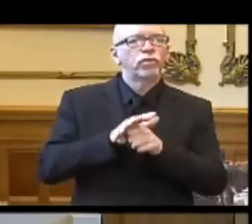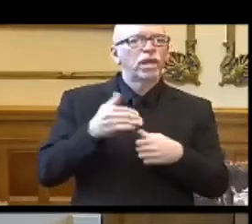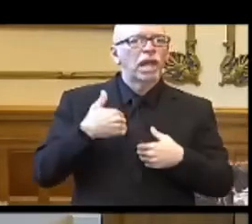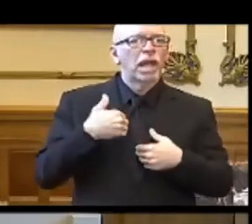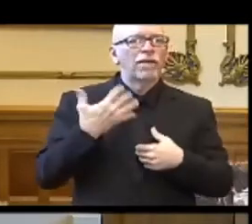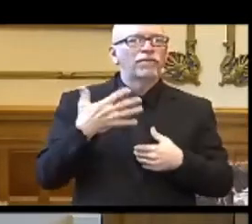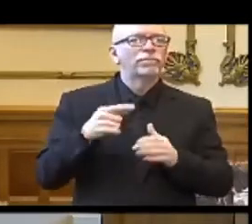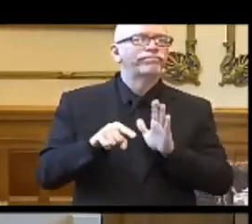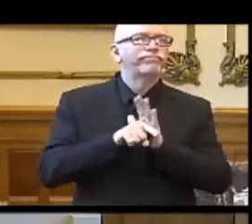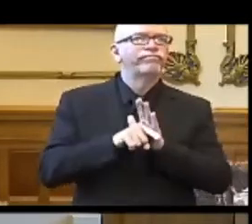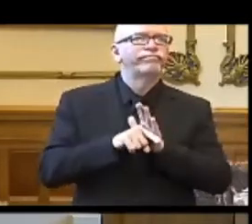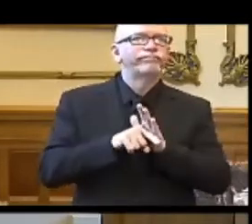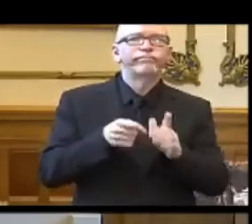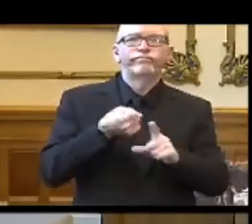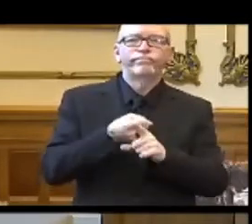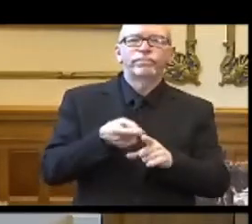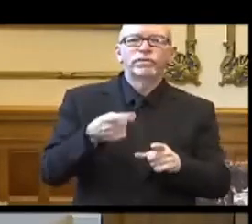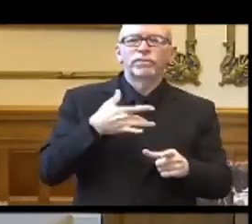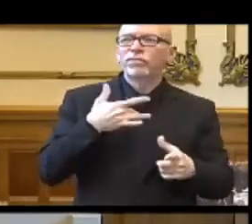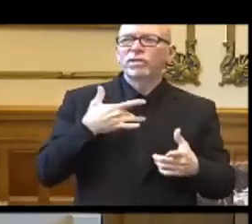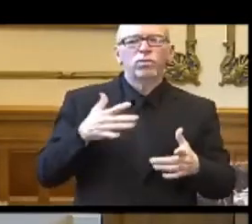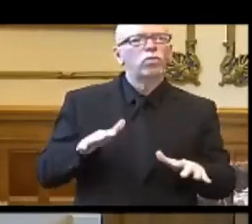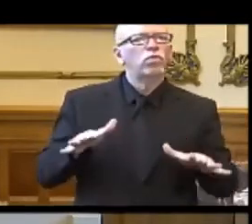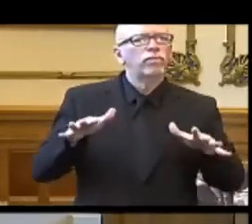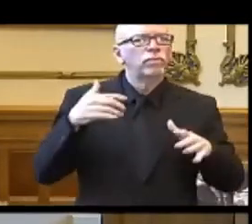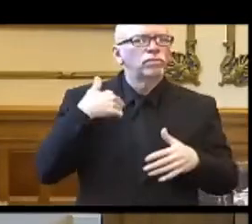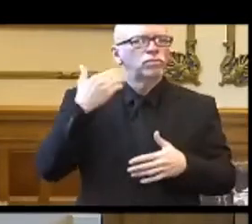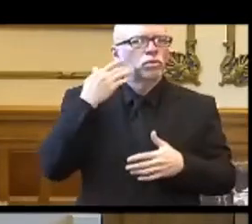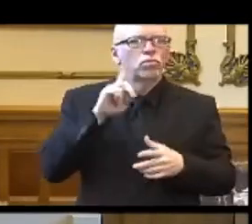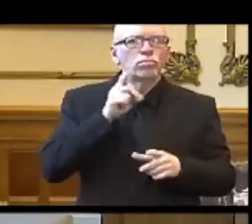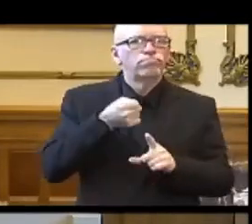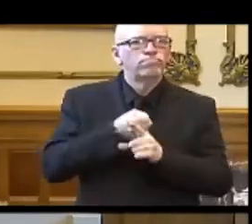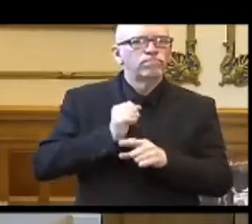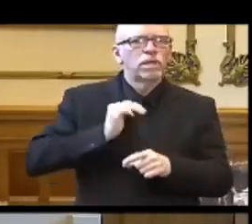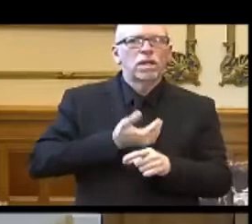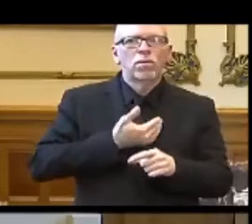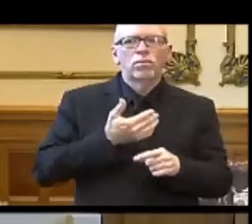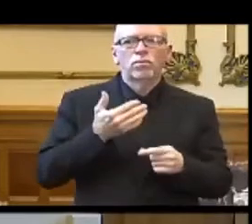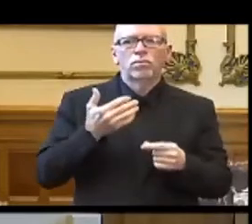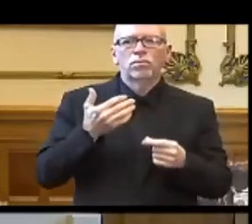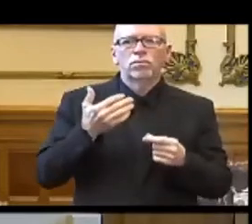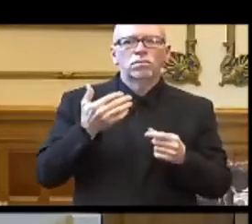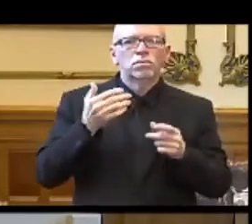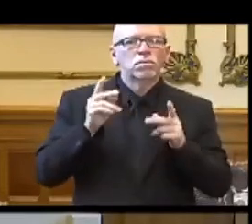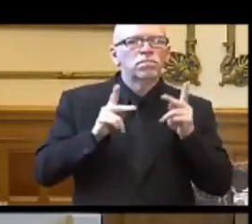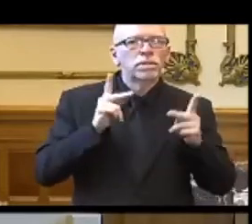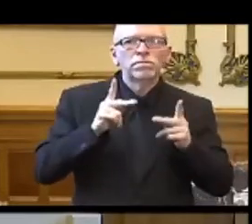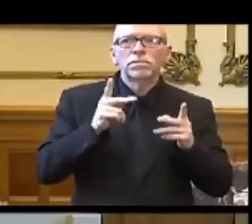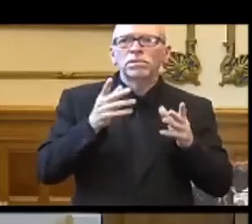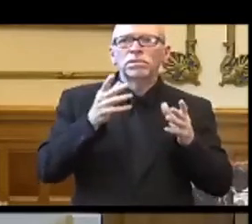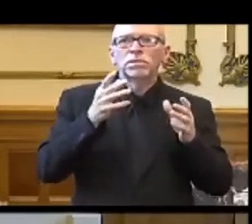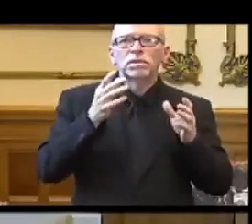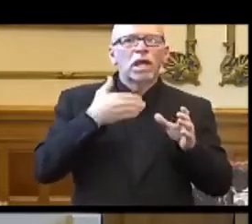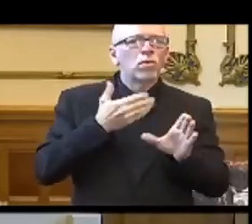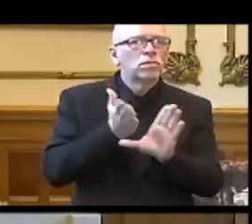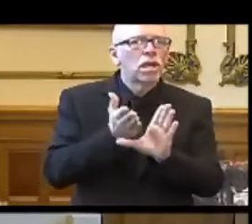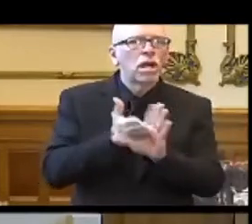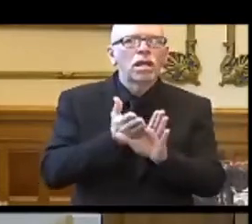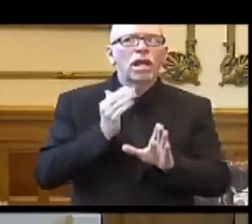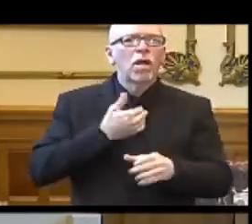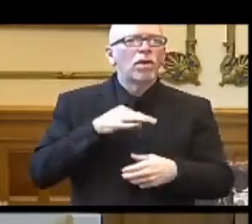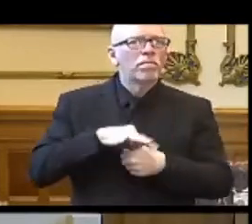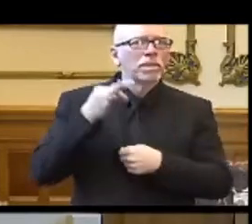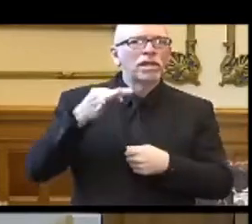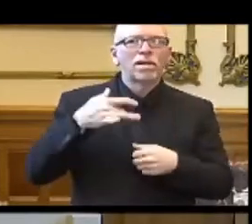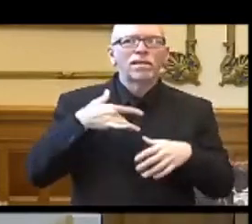it's been rattling and it's been unnerving. It's had an effect on our individual and our state psyche and spirit and